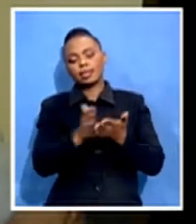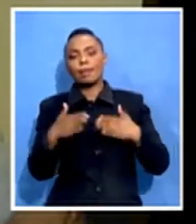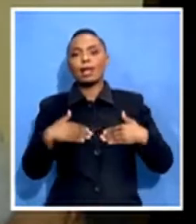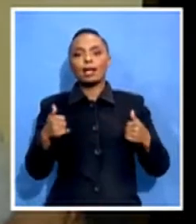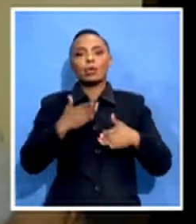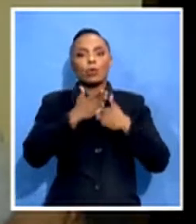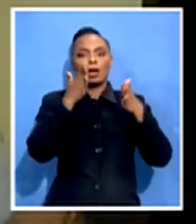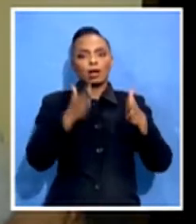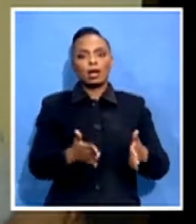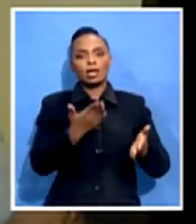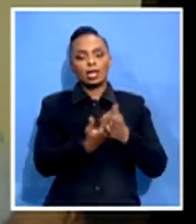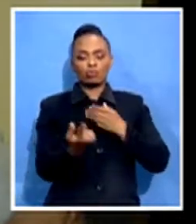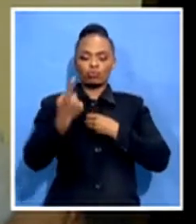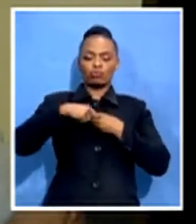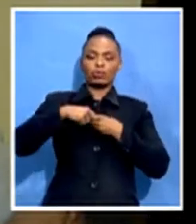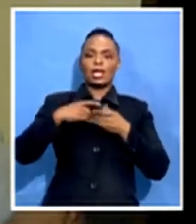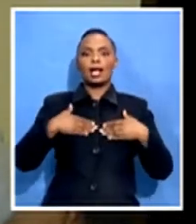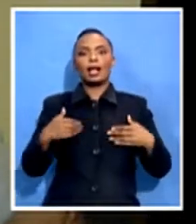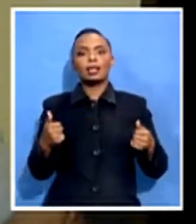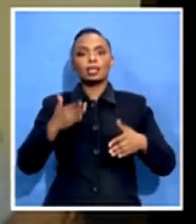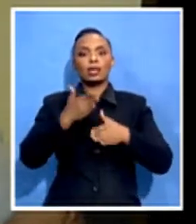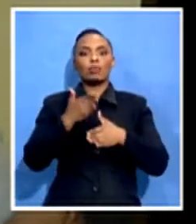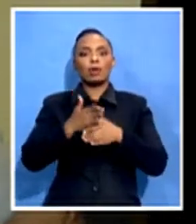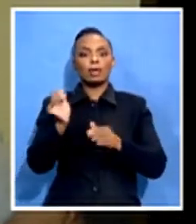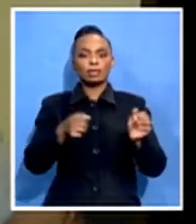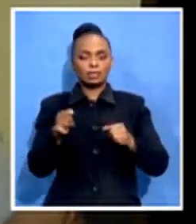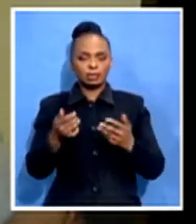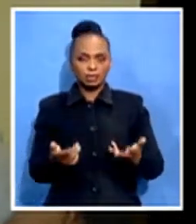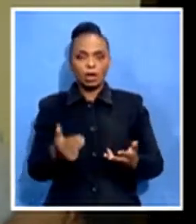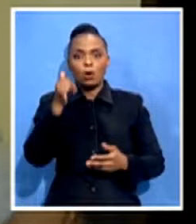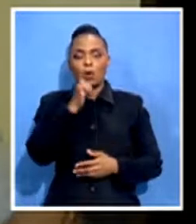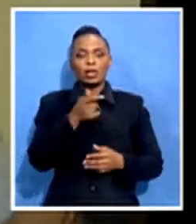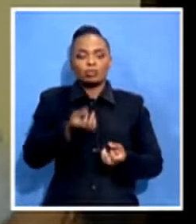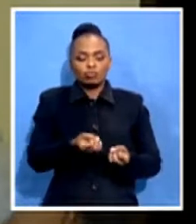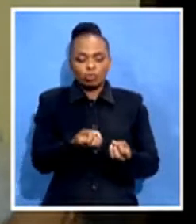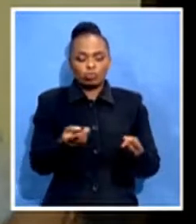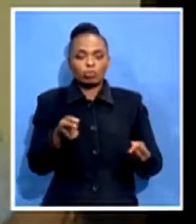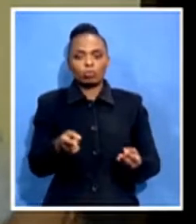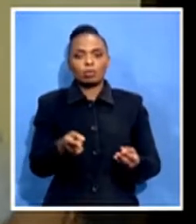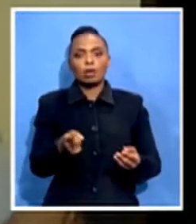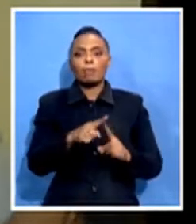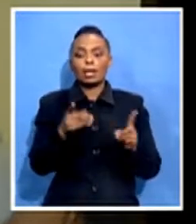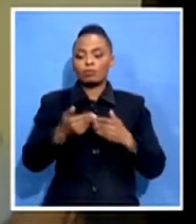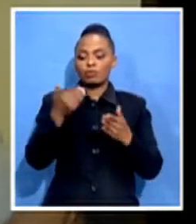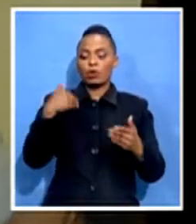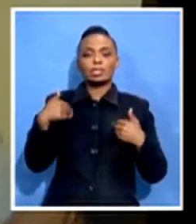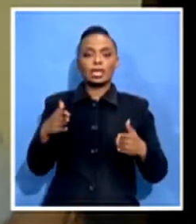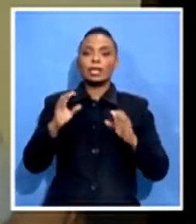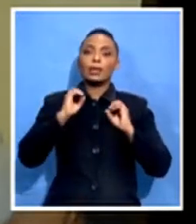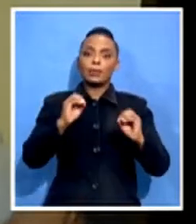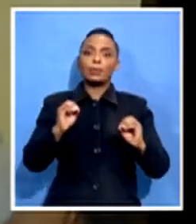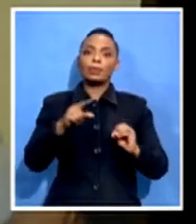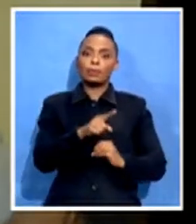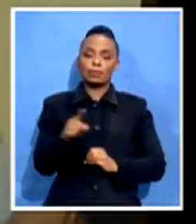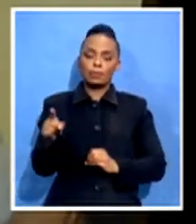employment during the course of the vaccination, and they were not there when we started. We must always do the mop-up, and anybody who might